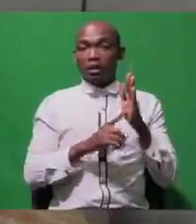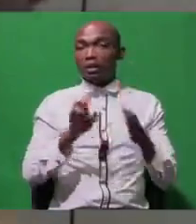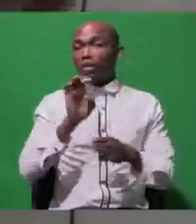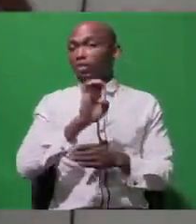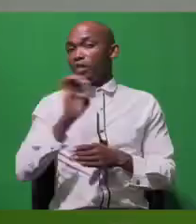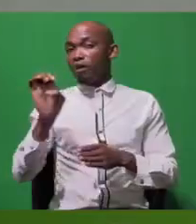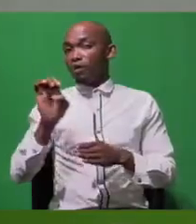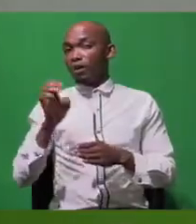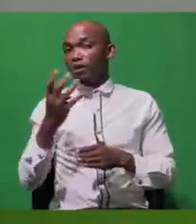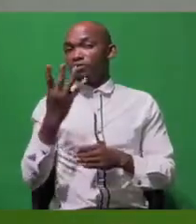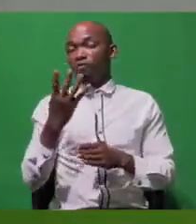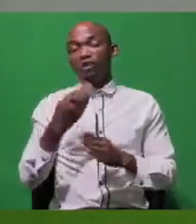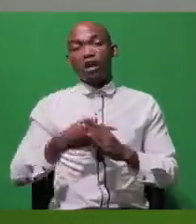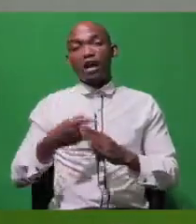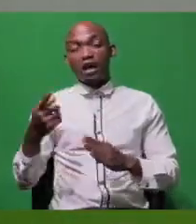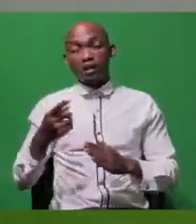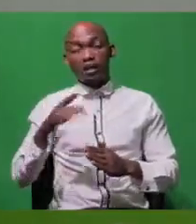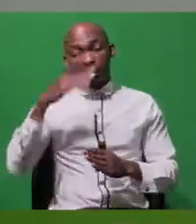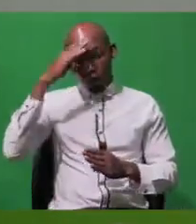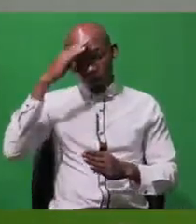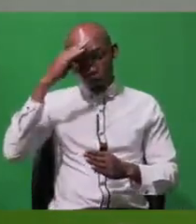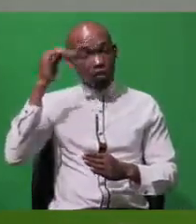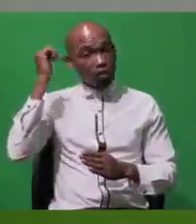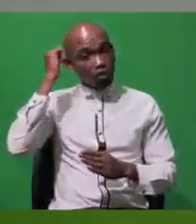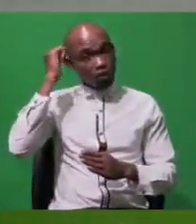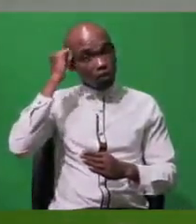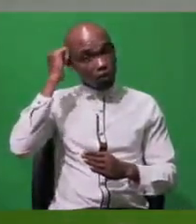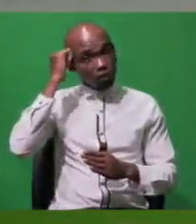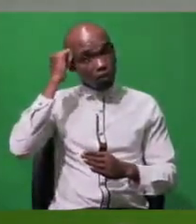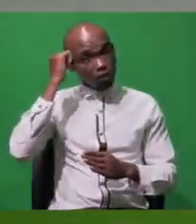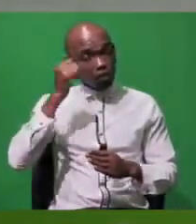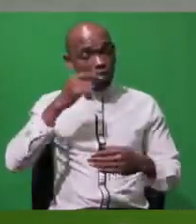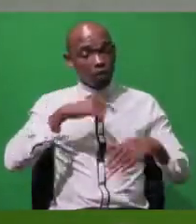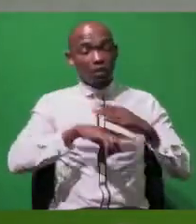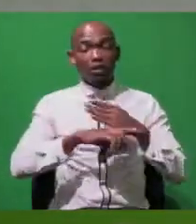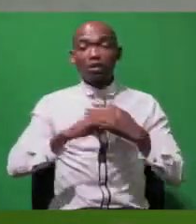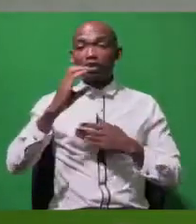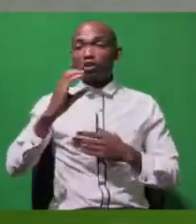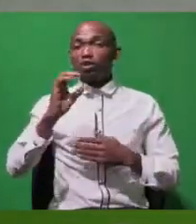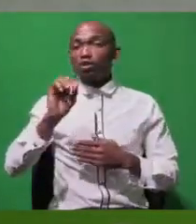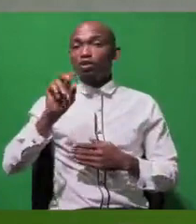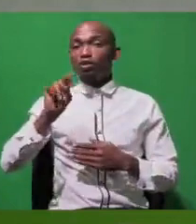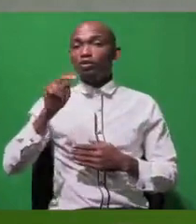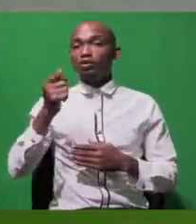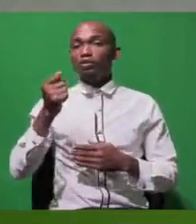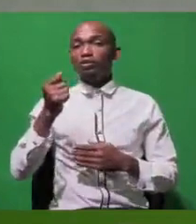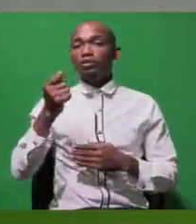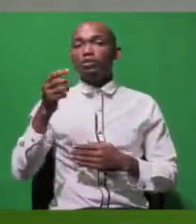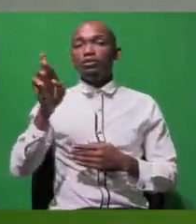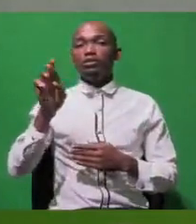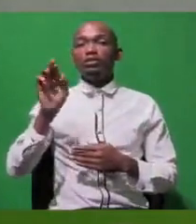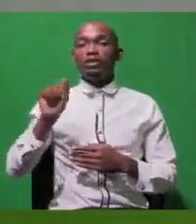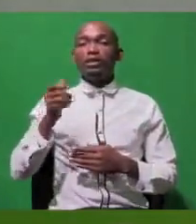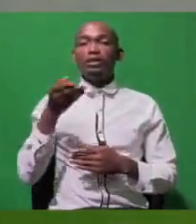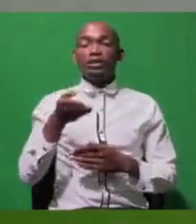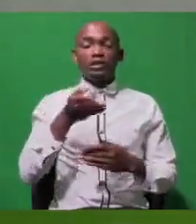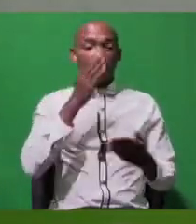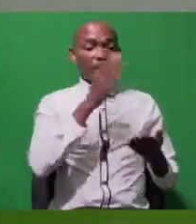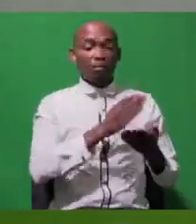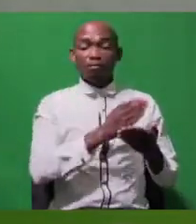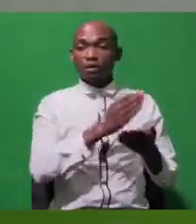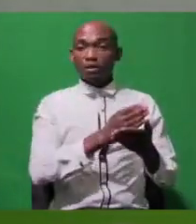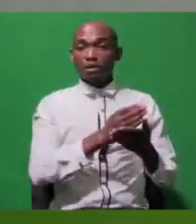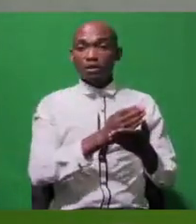60,400. I think you remember about the contra entry. It's a completion